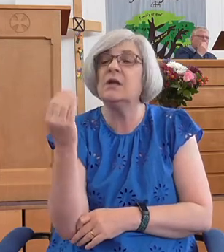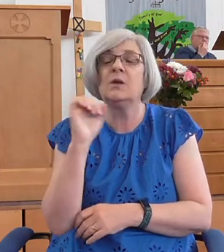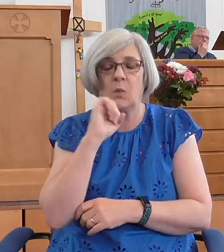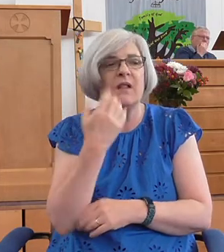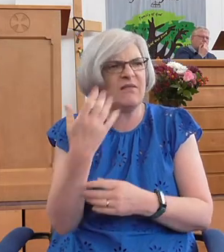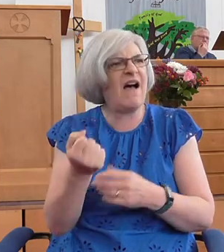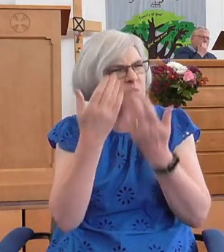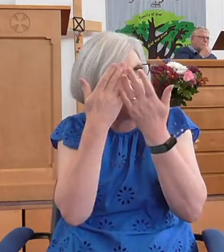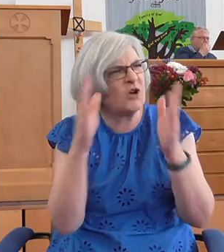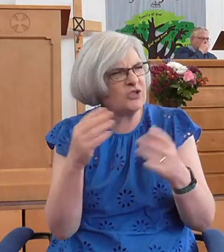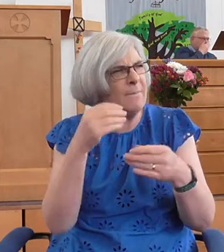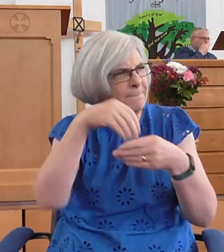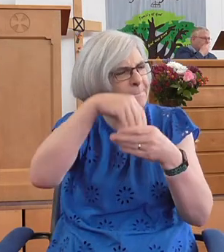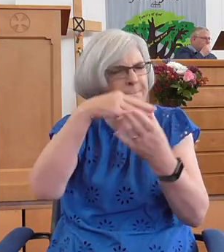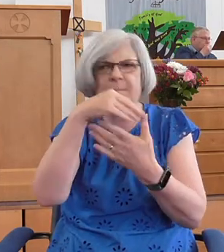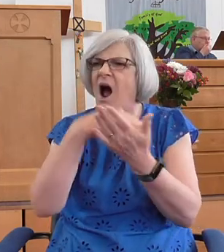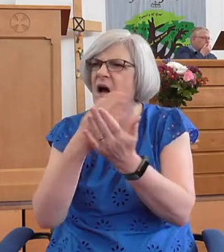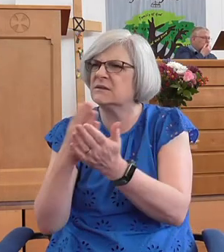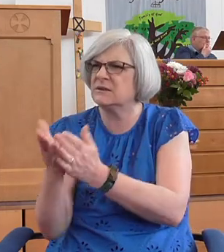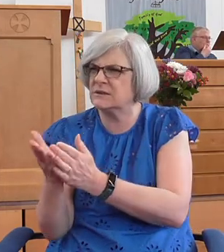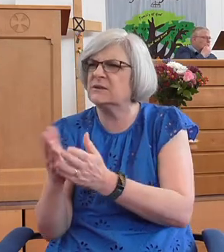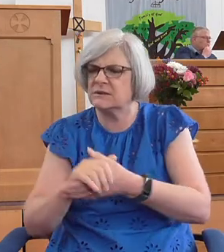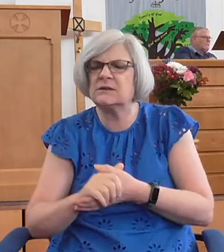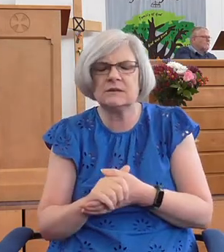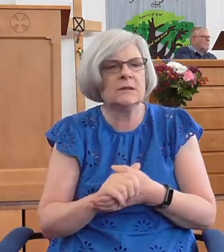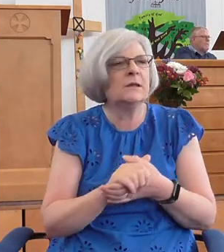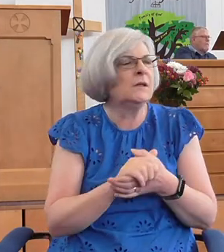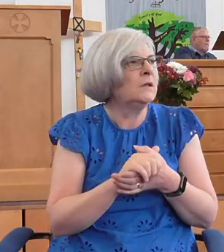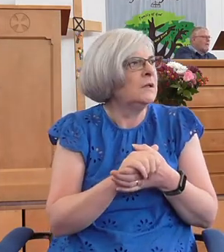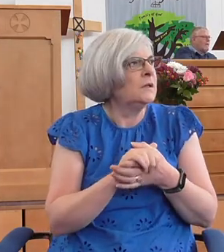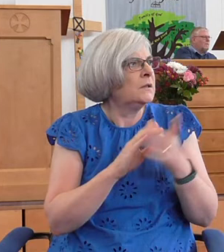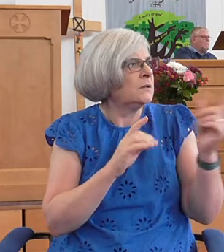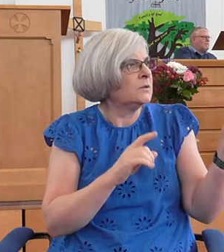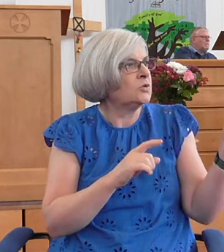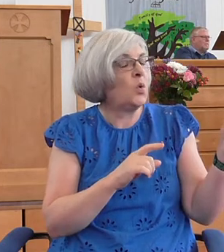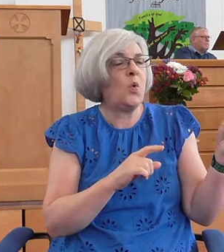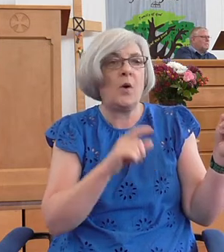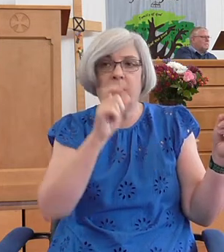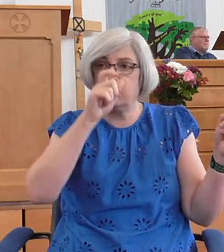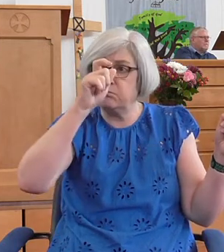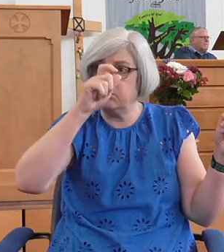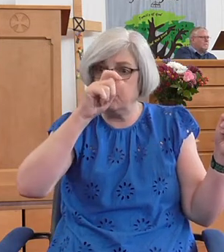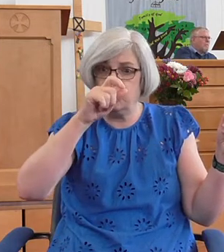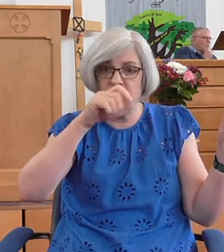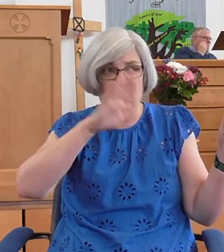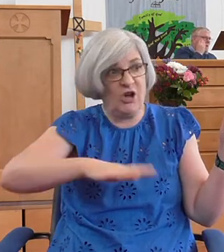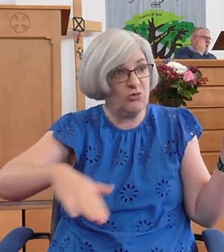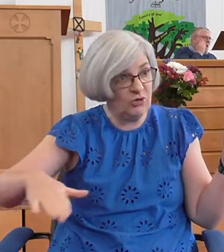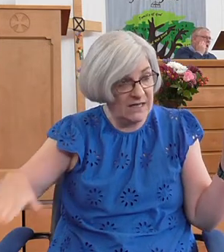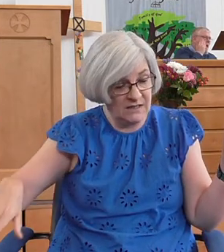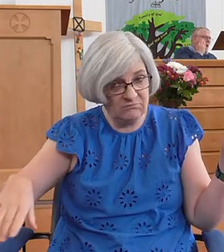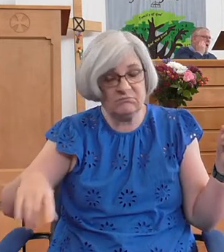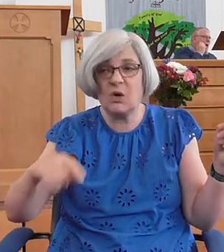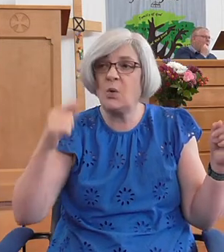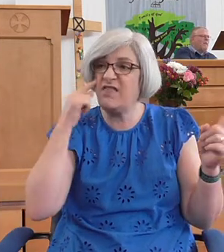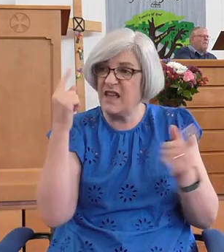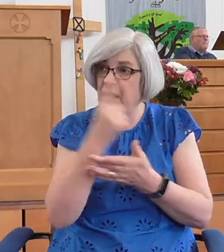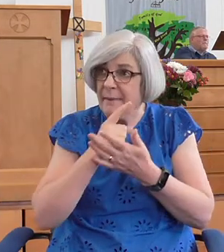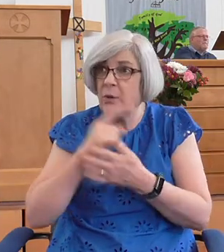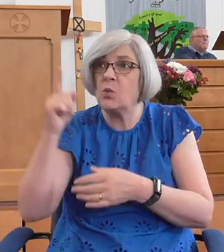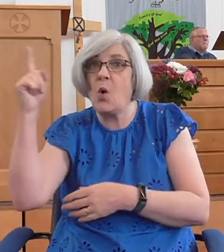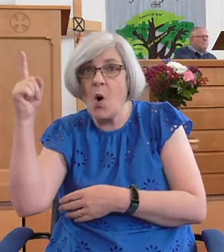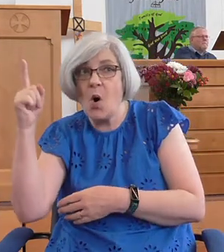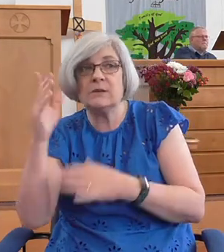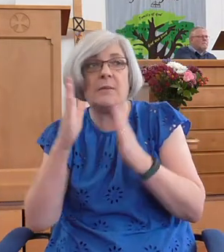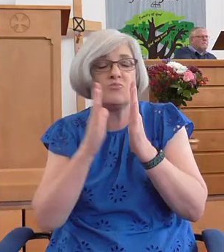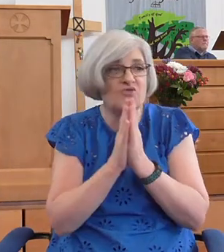worship. You know, when we come together as a... So the kids are going to hear a message. They're going to ponder about the word of God. They're going to pray and they're going to